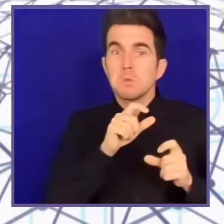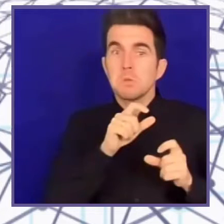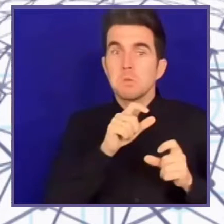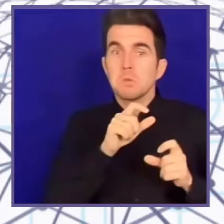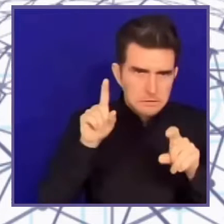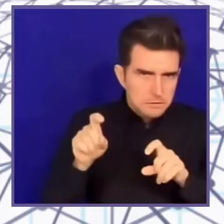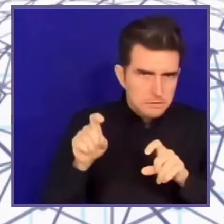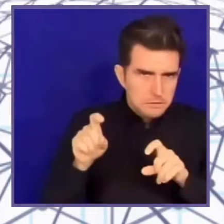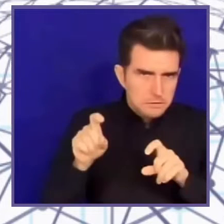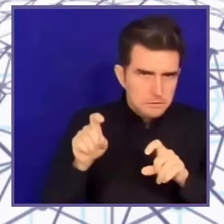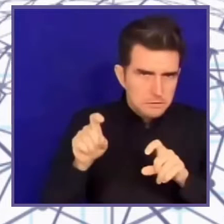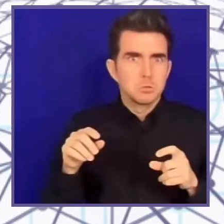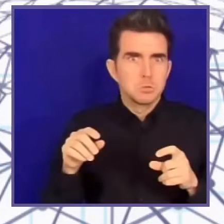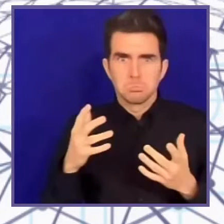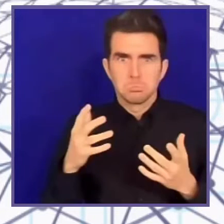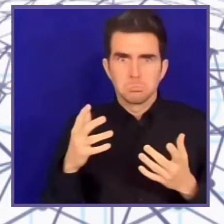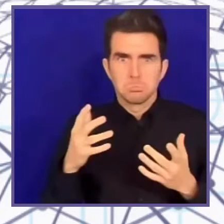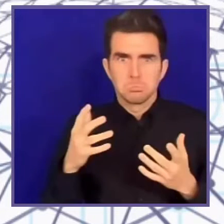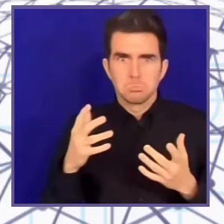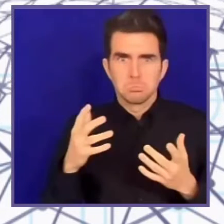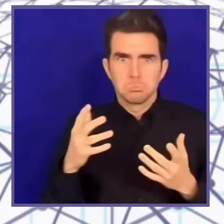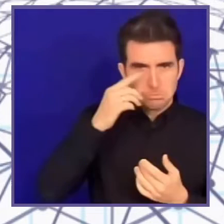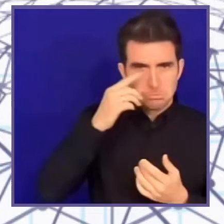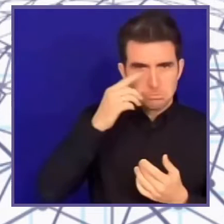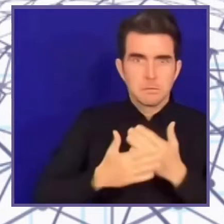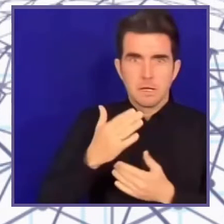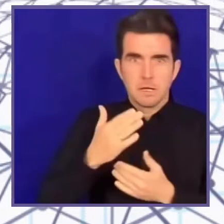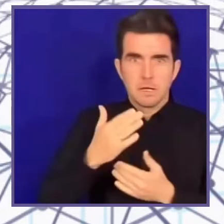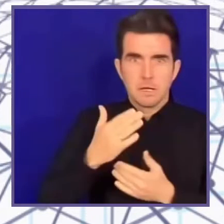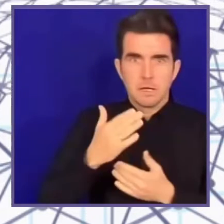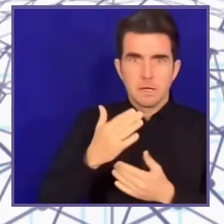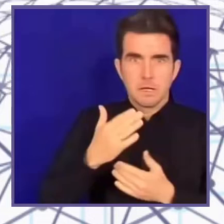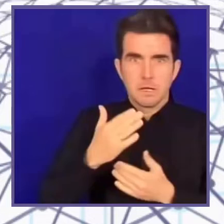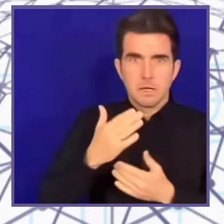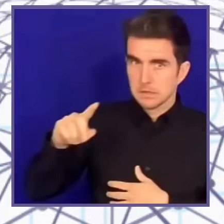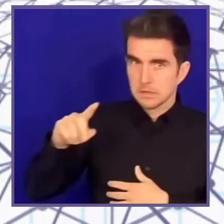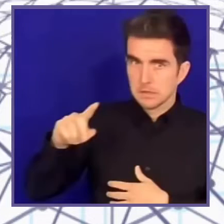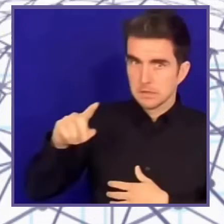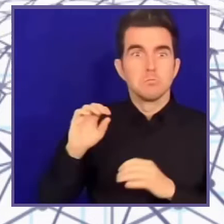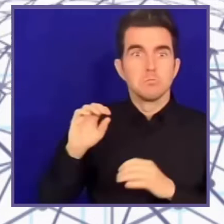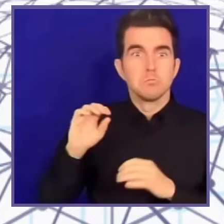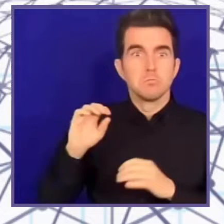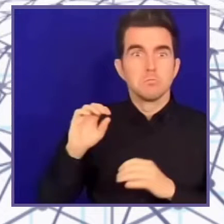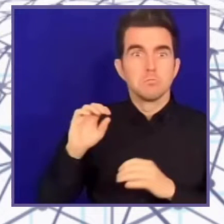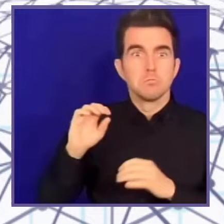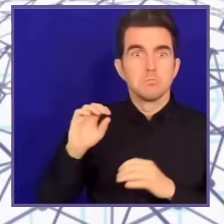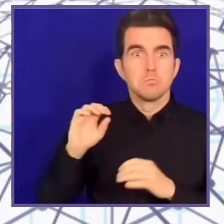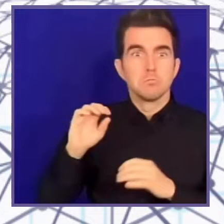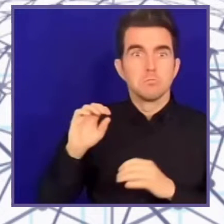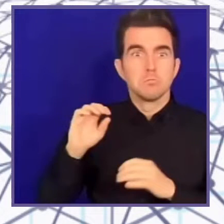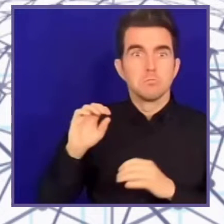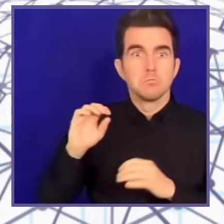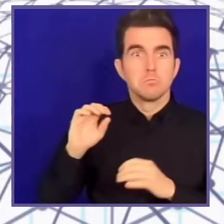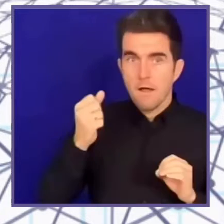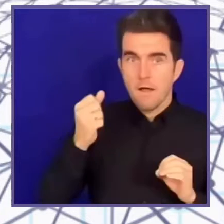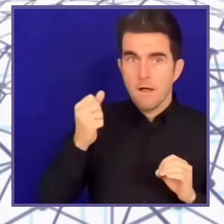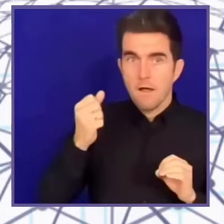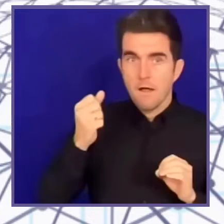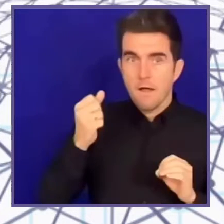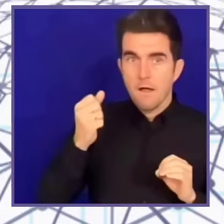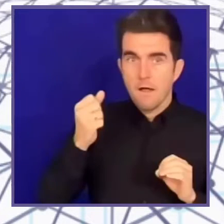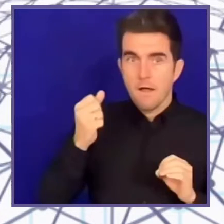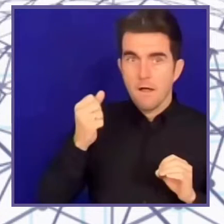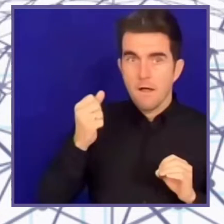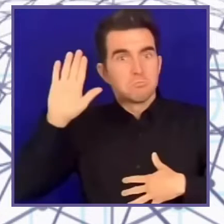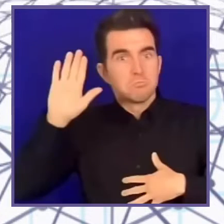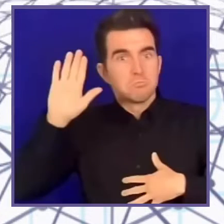our hands. But let me tell you, without my eyeglasses, I am disabled. And it's only